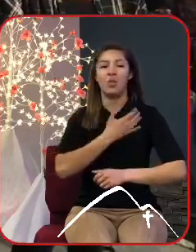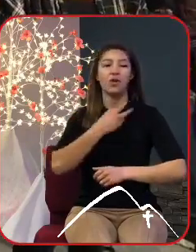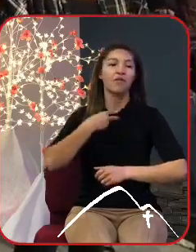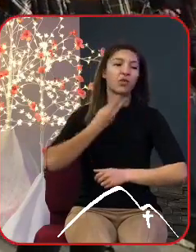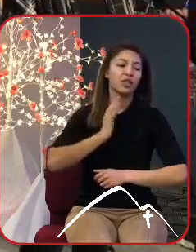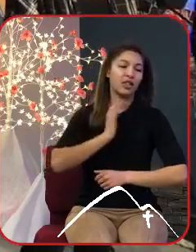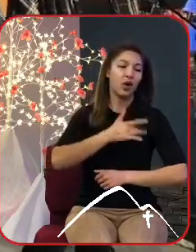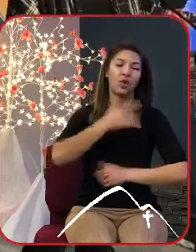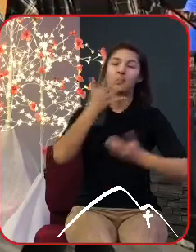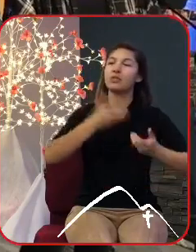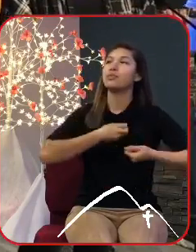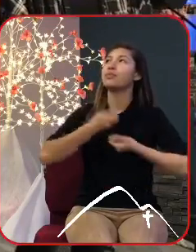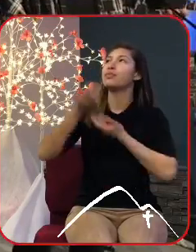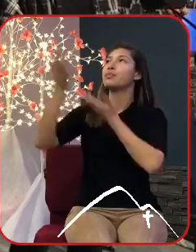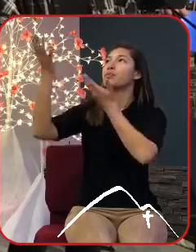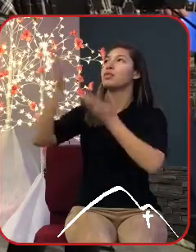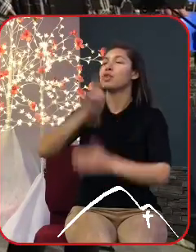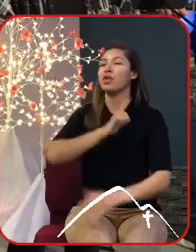Lord.